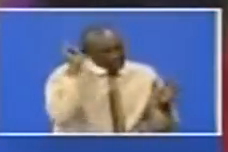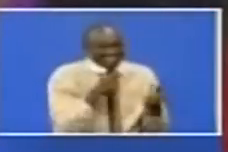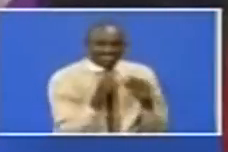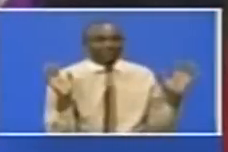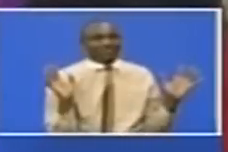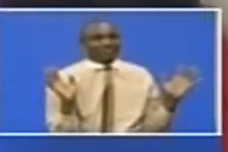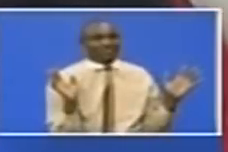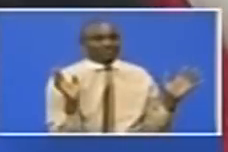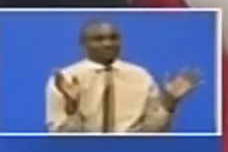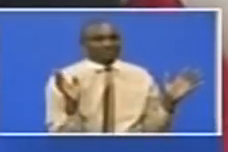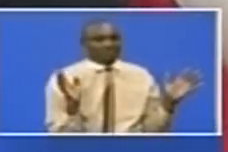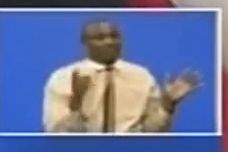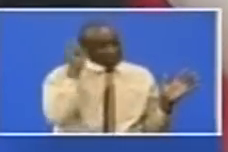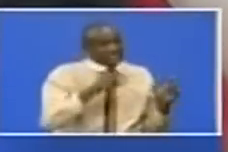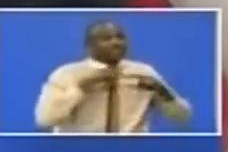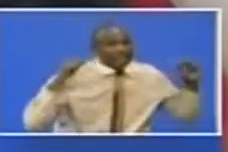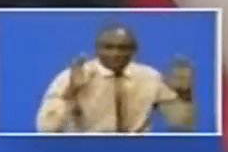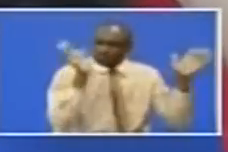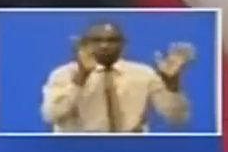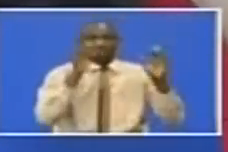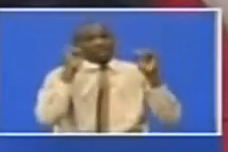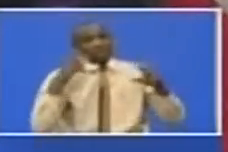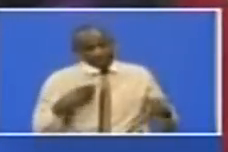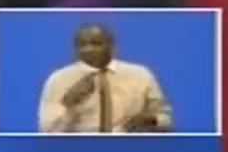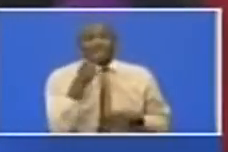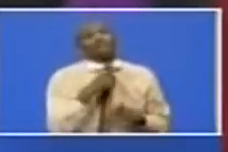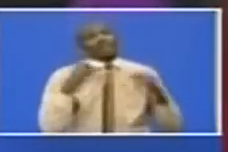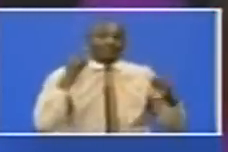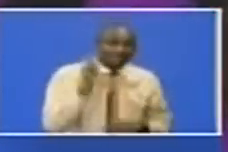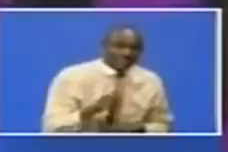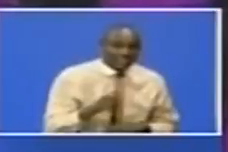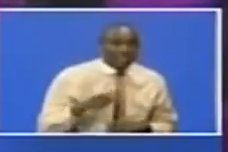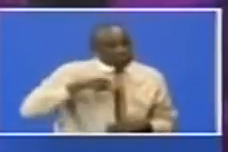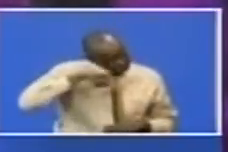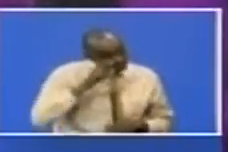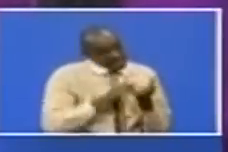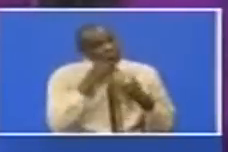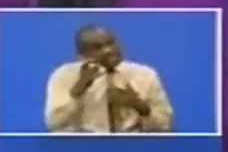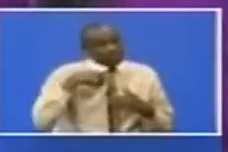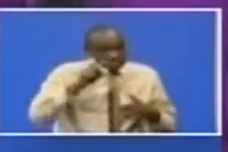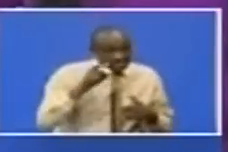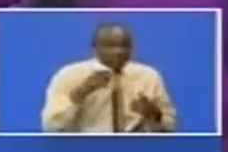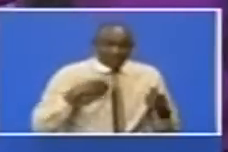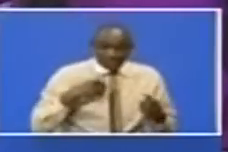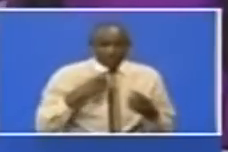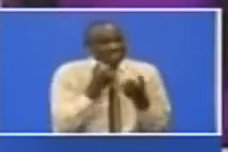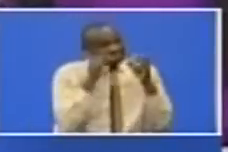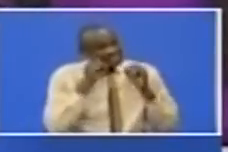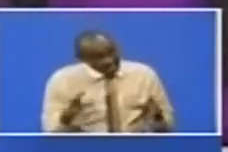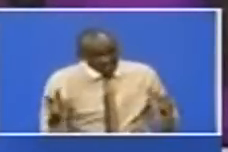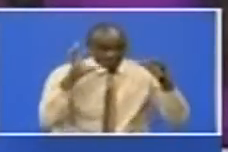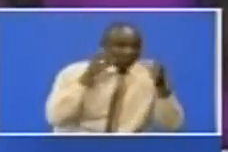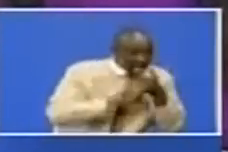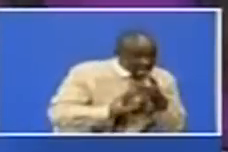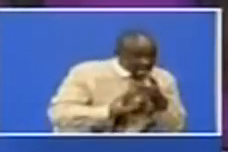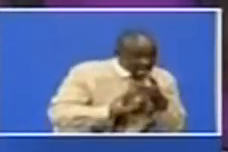again. Why is but that? But he doesn't have to be a pastor. You know, the Bible says, "Do not be equally yoked with unbelievers." So, uh-huh. For me, I cannot be able